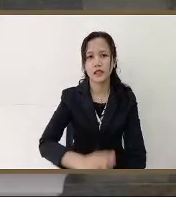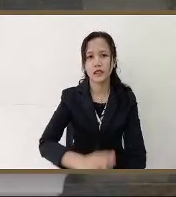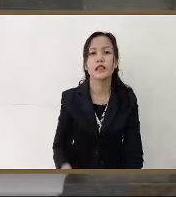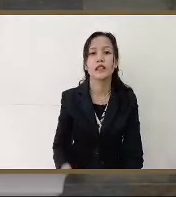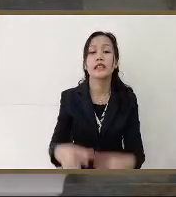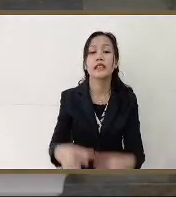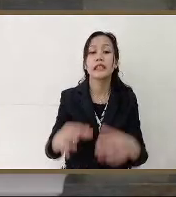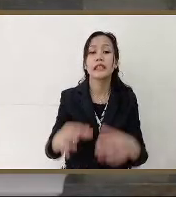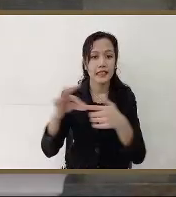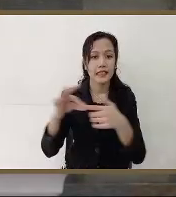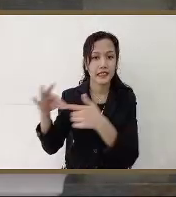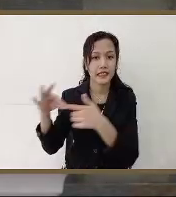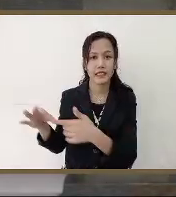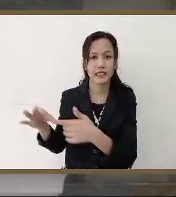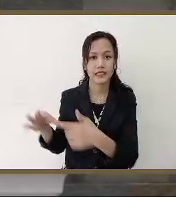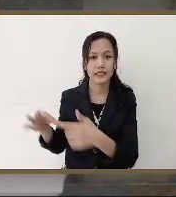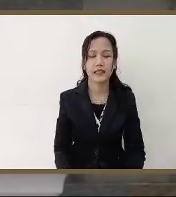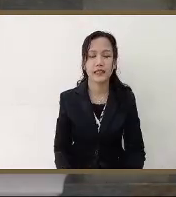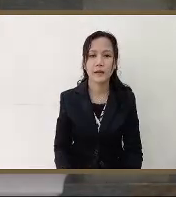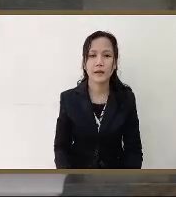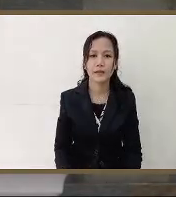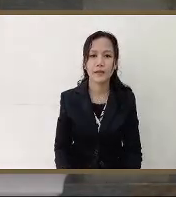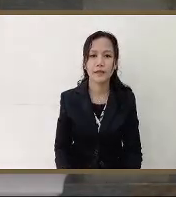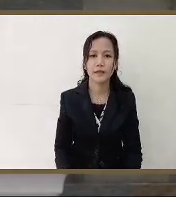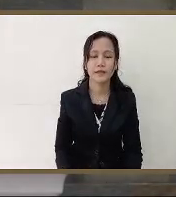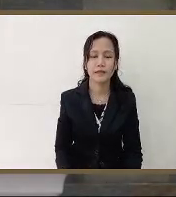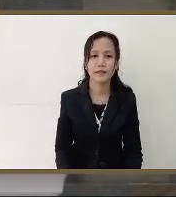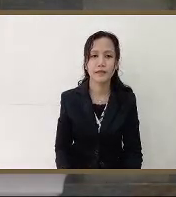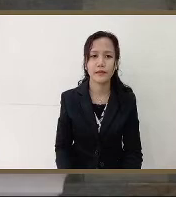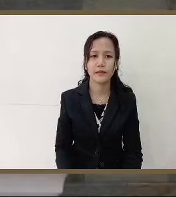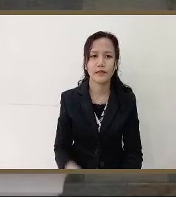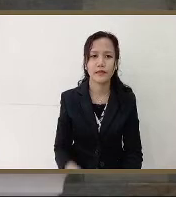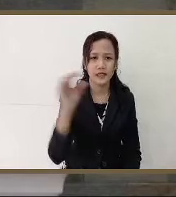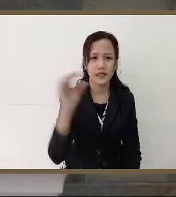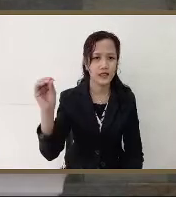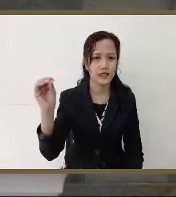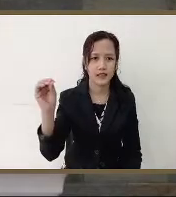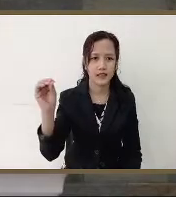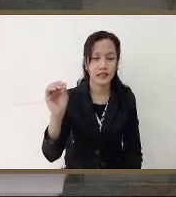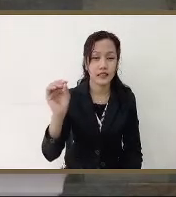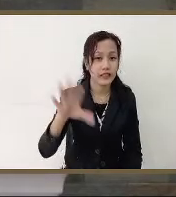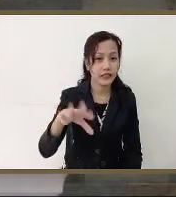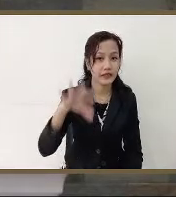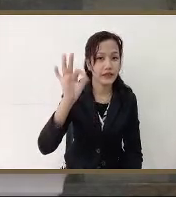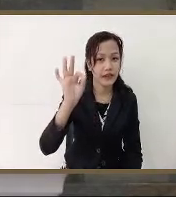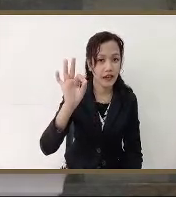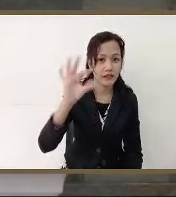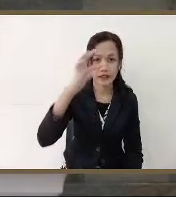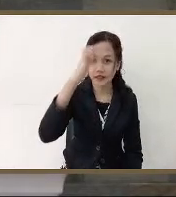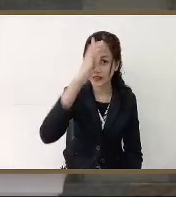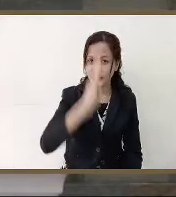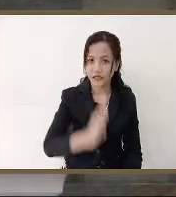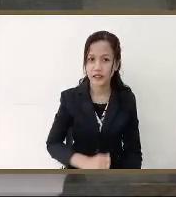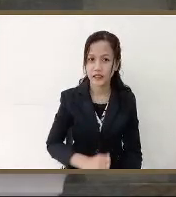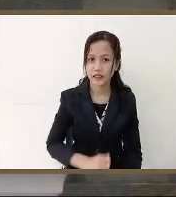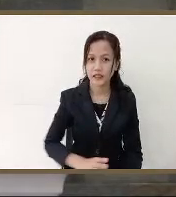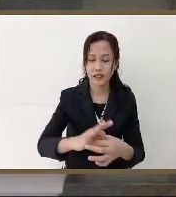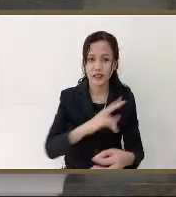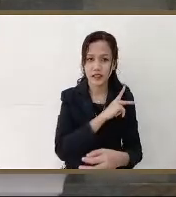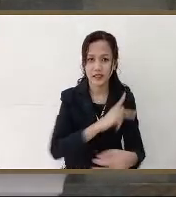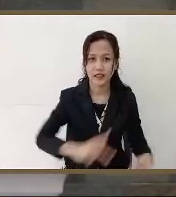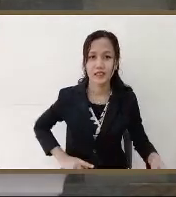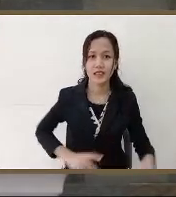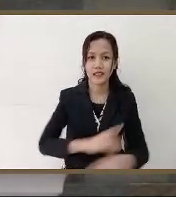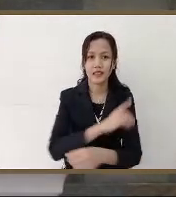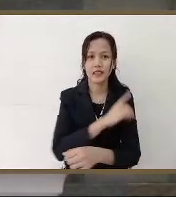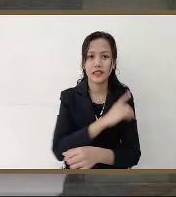Divine direction. Makikita po natin yan dyan. And makikita natin yung godliness ni King David over his